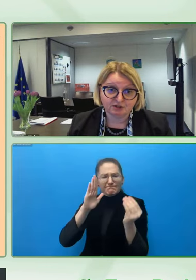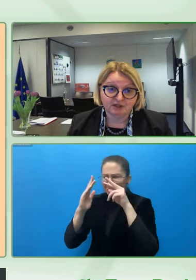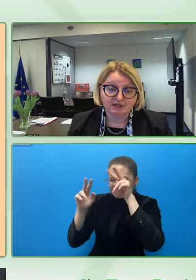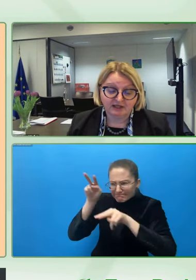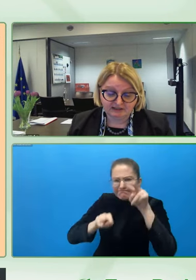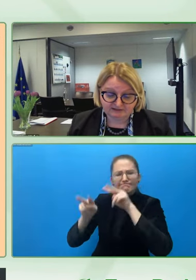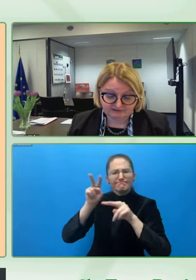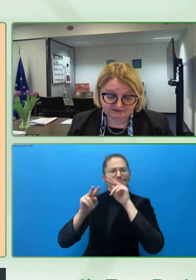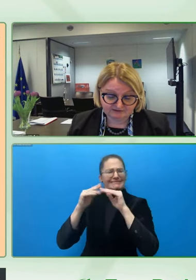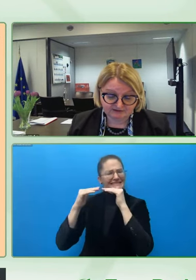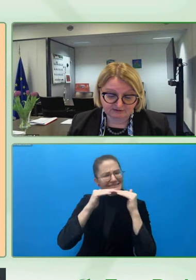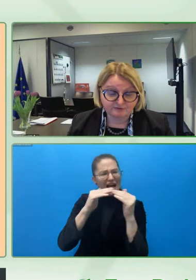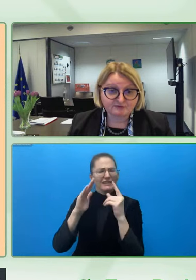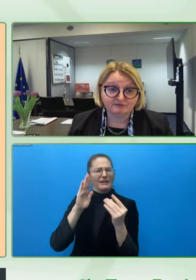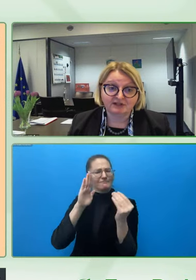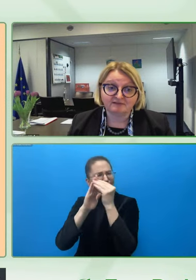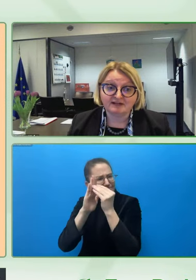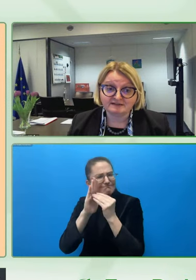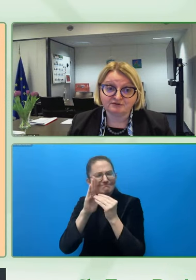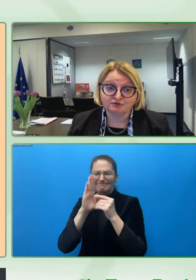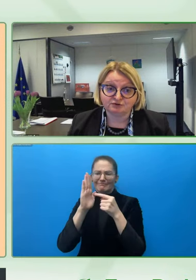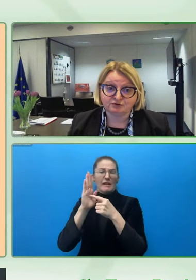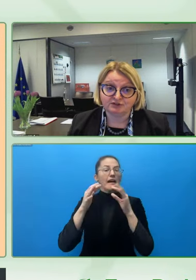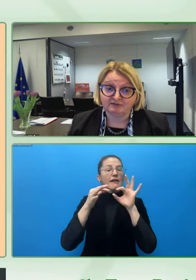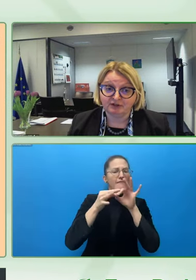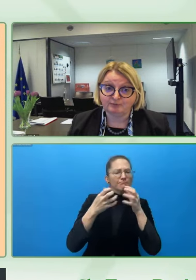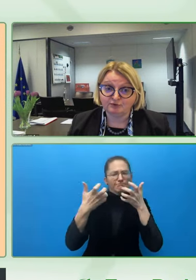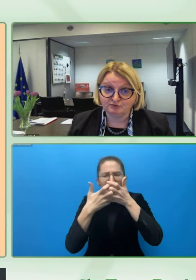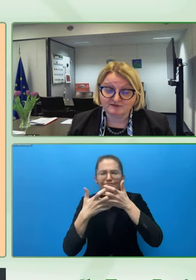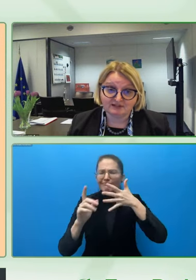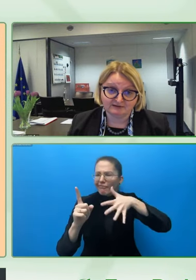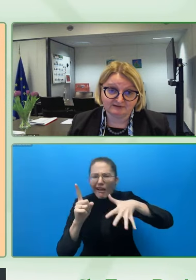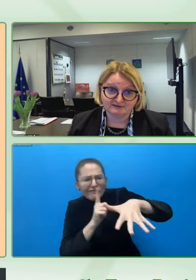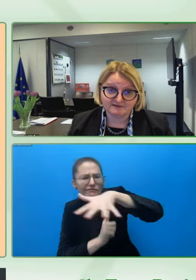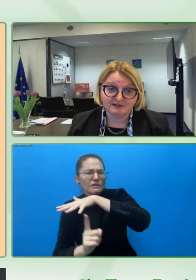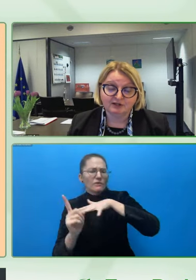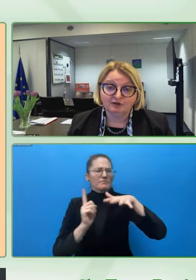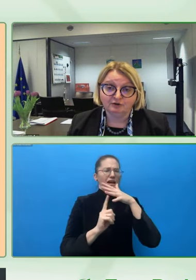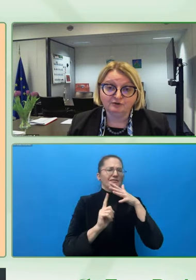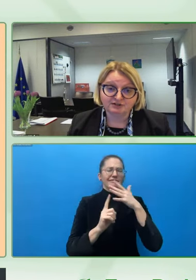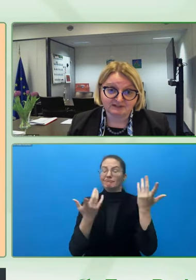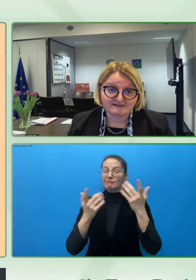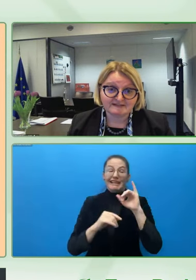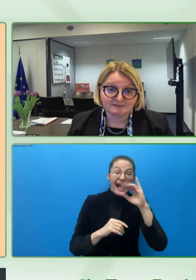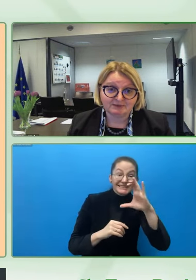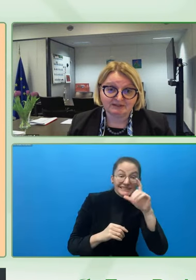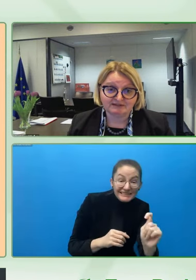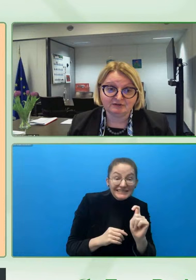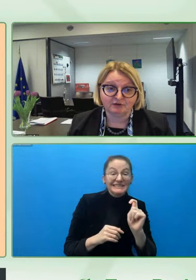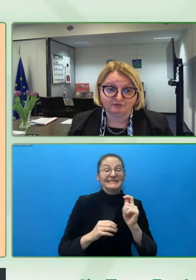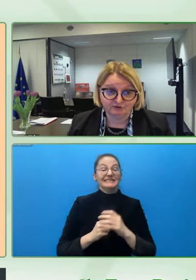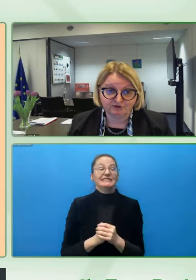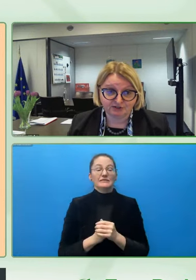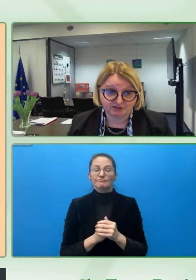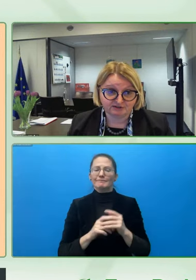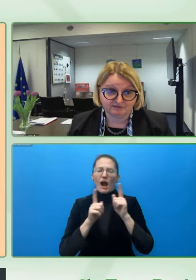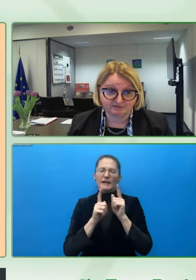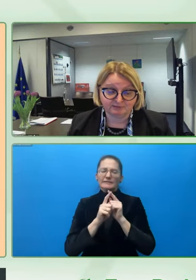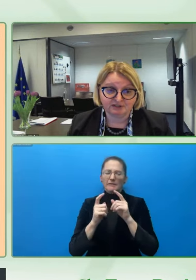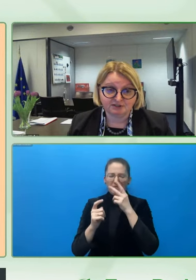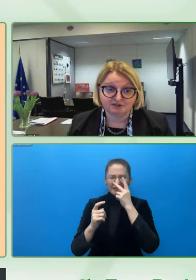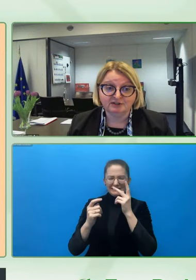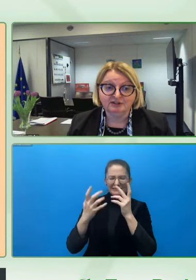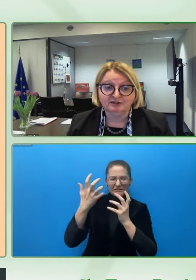approach. And also we have asked to develop new standards on the accessibility of